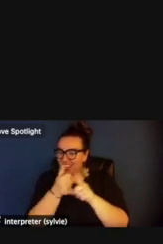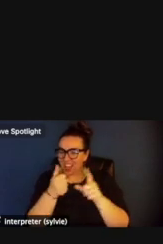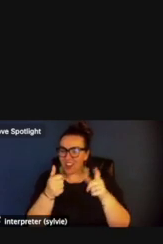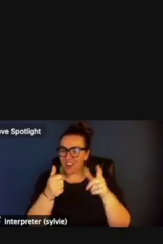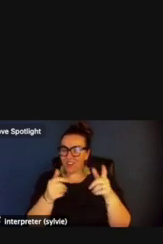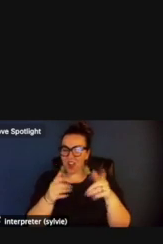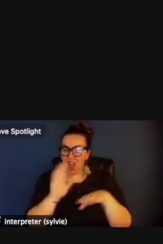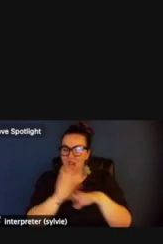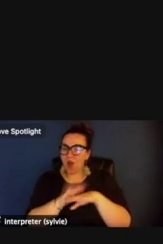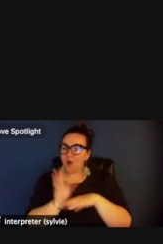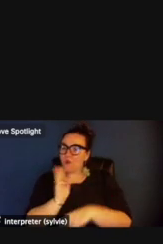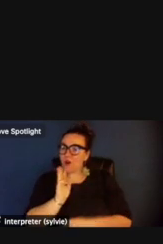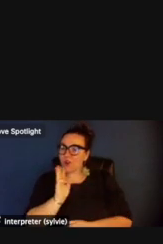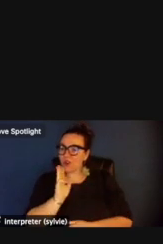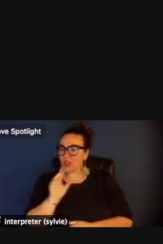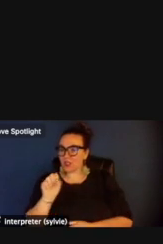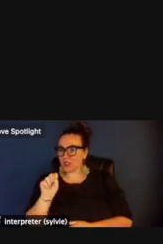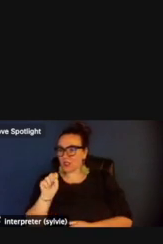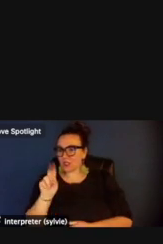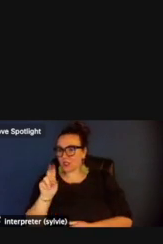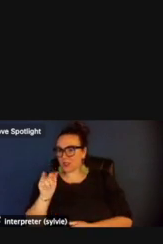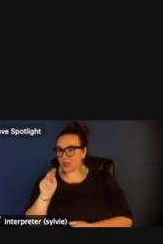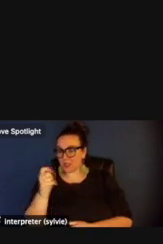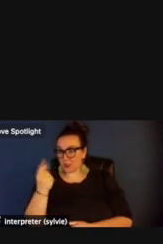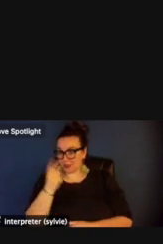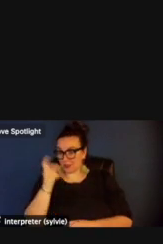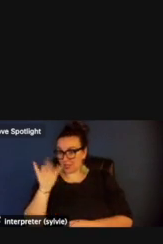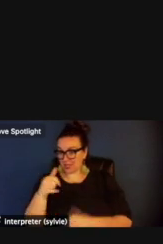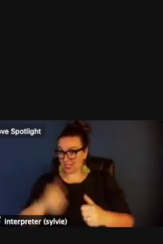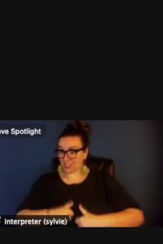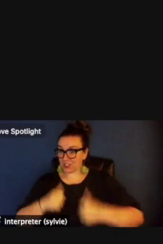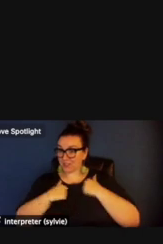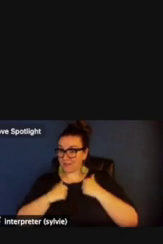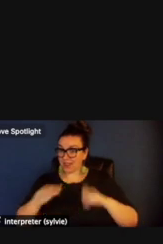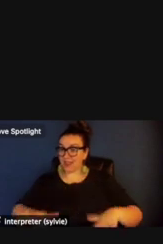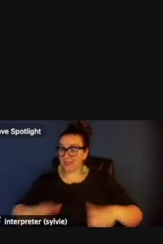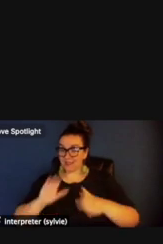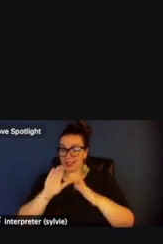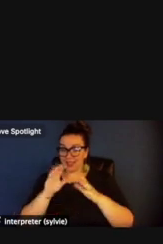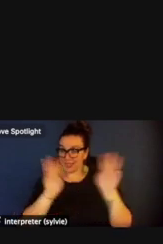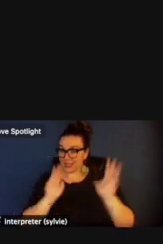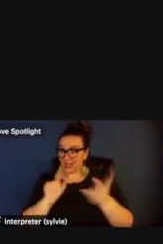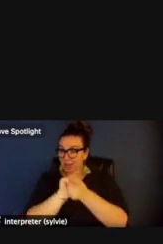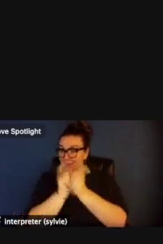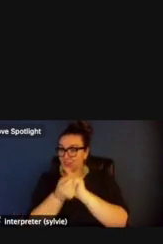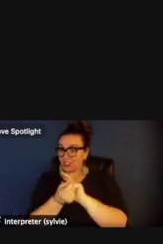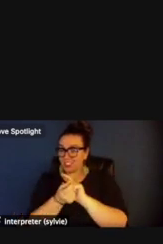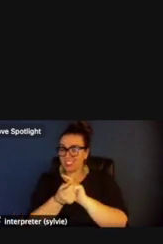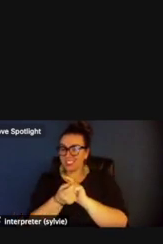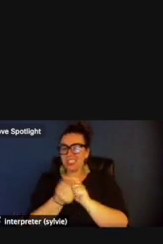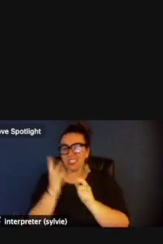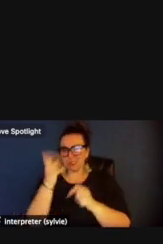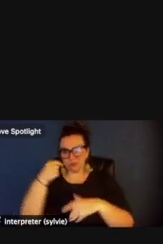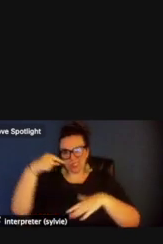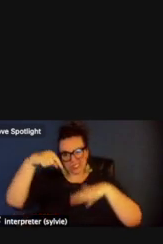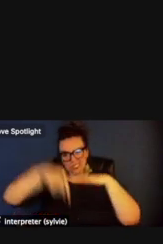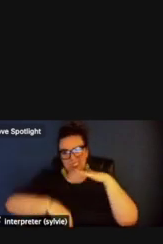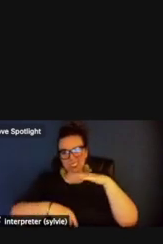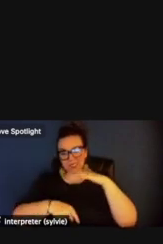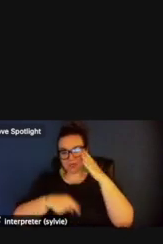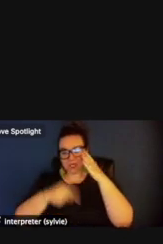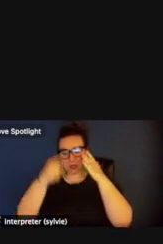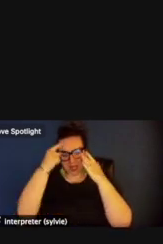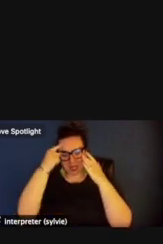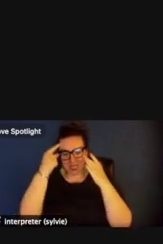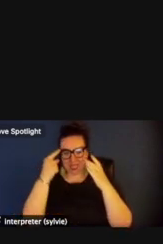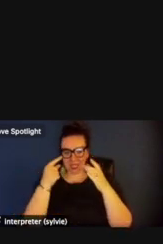will something like that survive climate change? Did that come up at all? That didn't come up. It's pretty deep along bay, so I think it would survive for